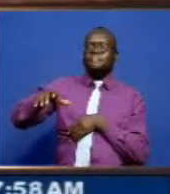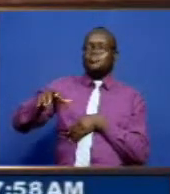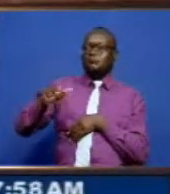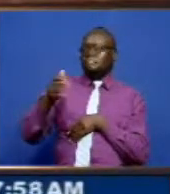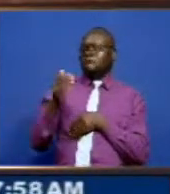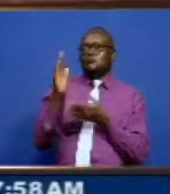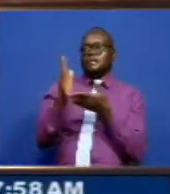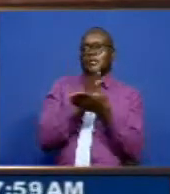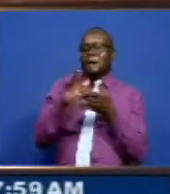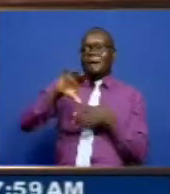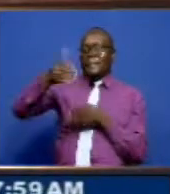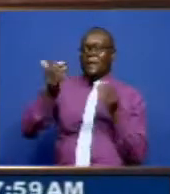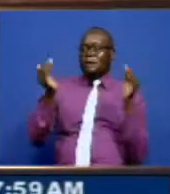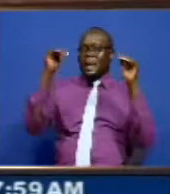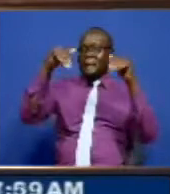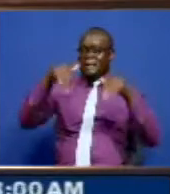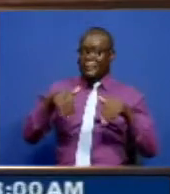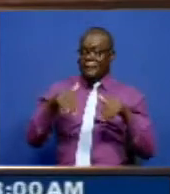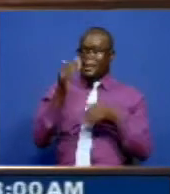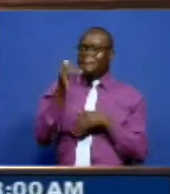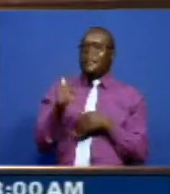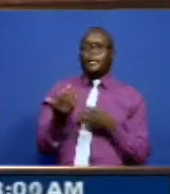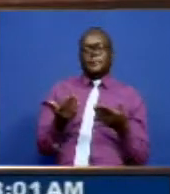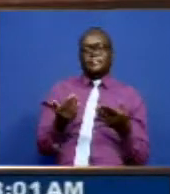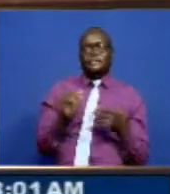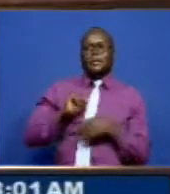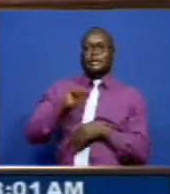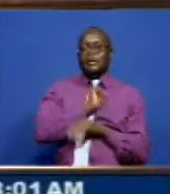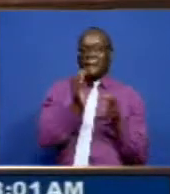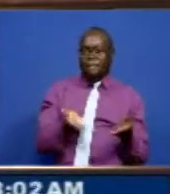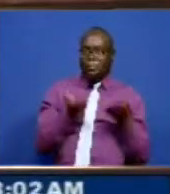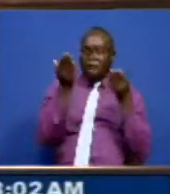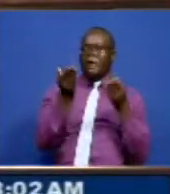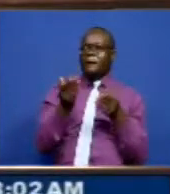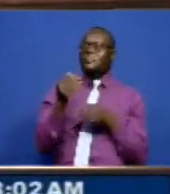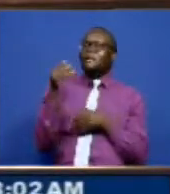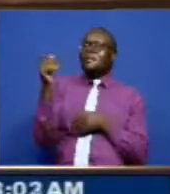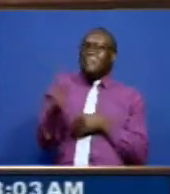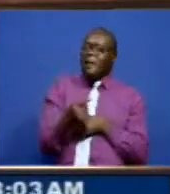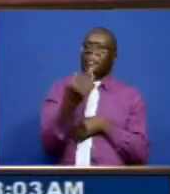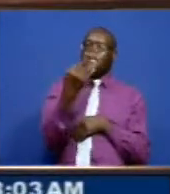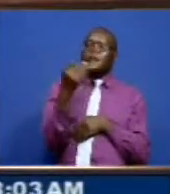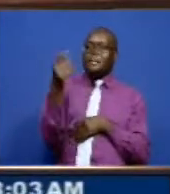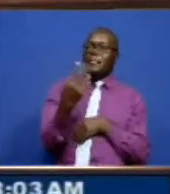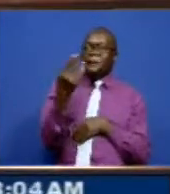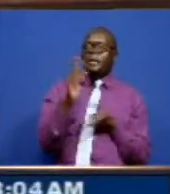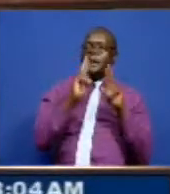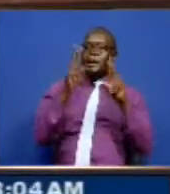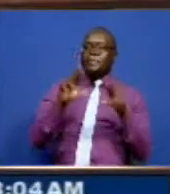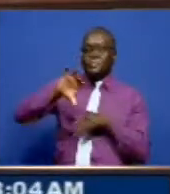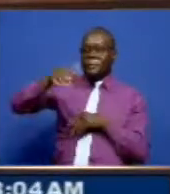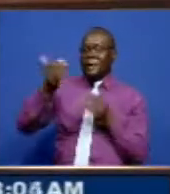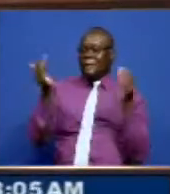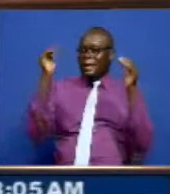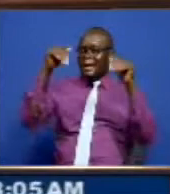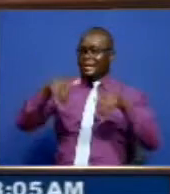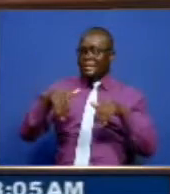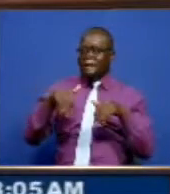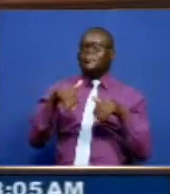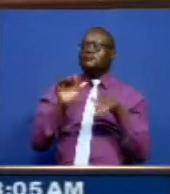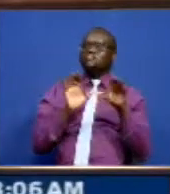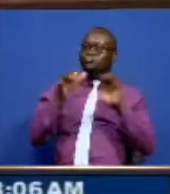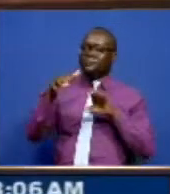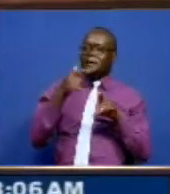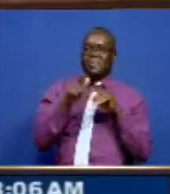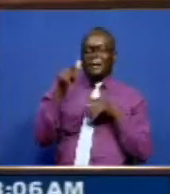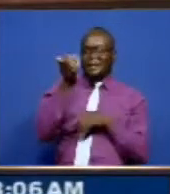appropriated by the County Assembly by failing to provide quarterly expenditure reports to the County Assembly in blatant